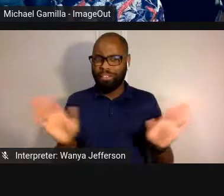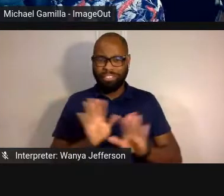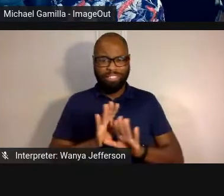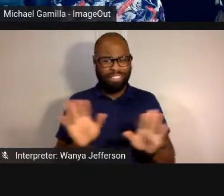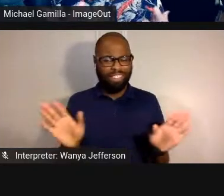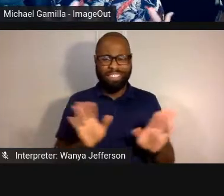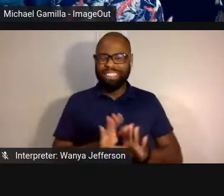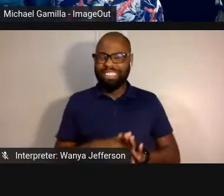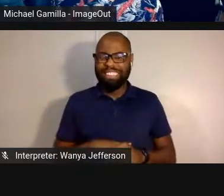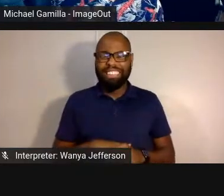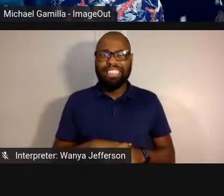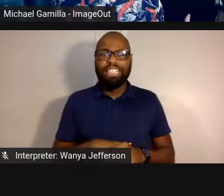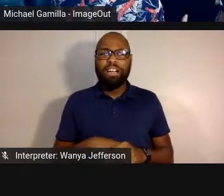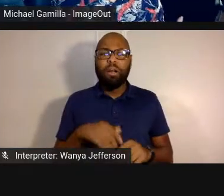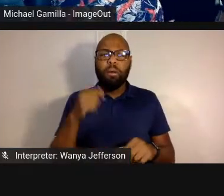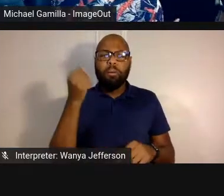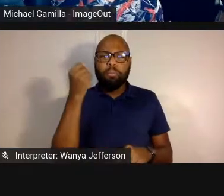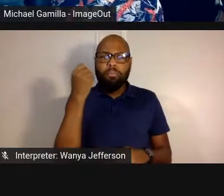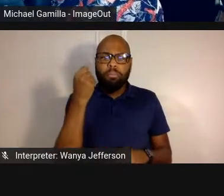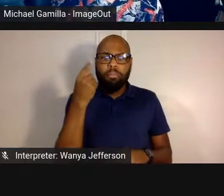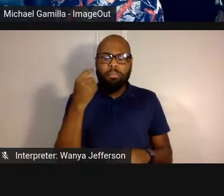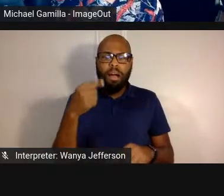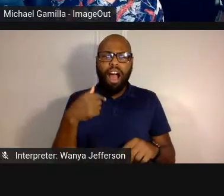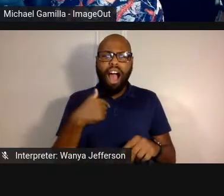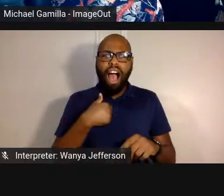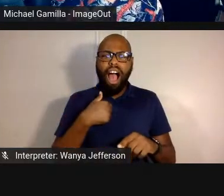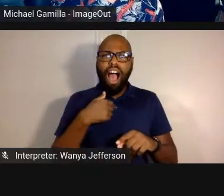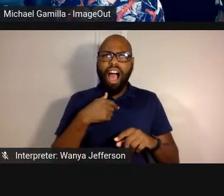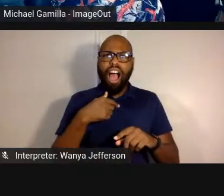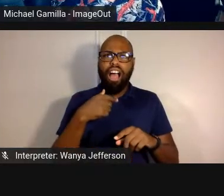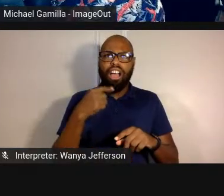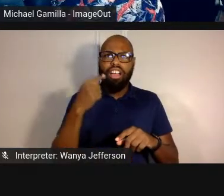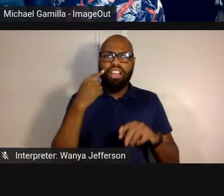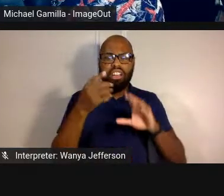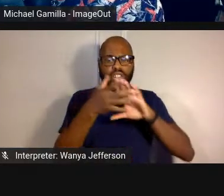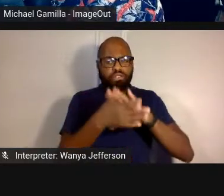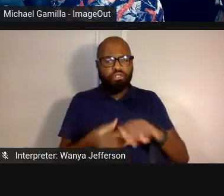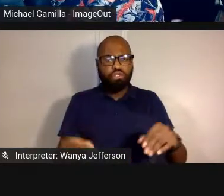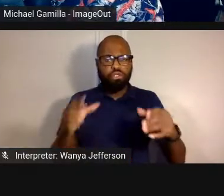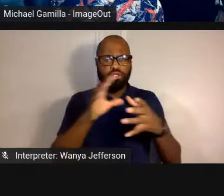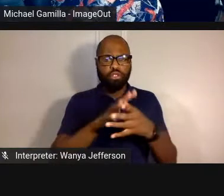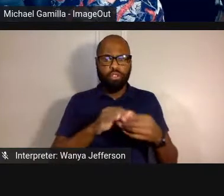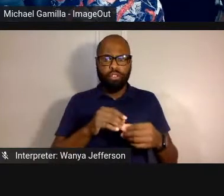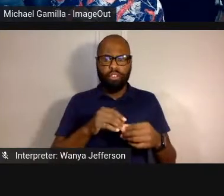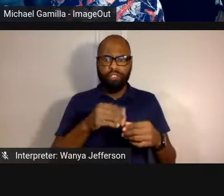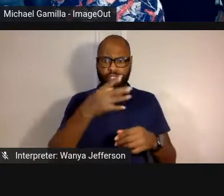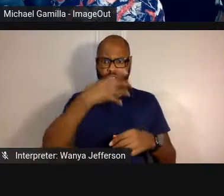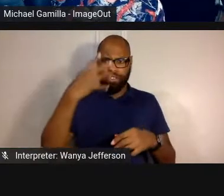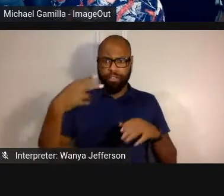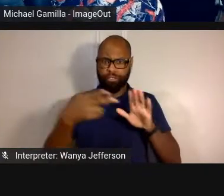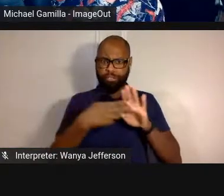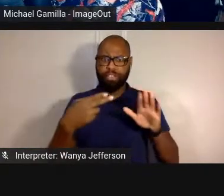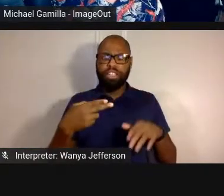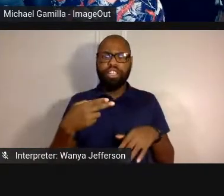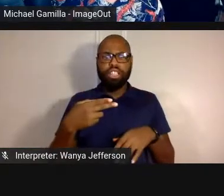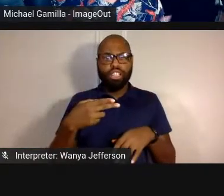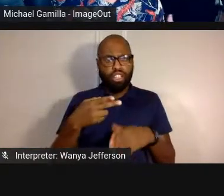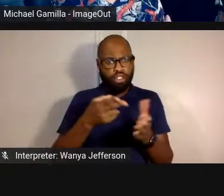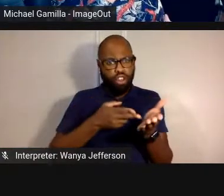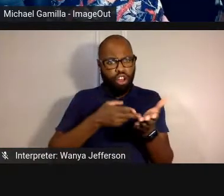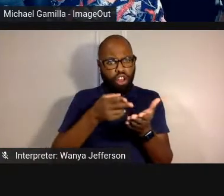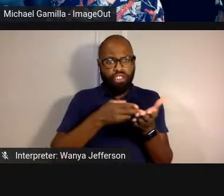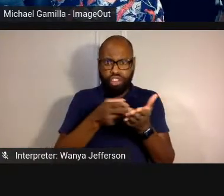insulting. I thought that because of the story of immigration, I thought it felt authentic that your actors,